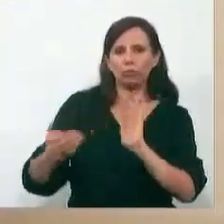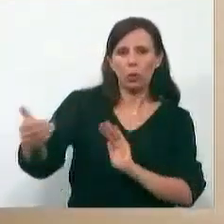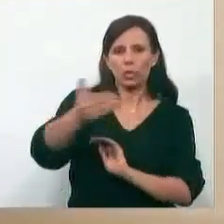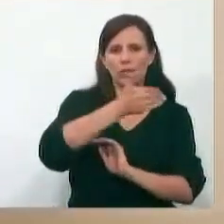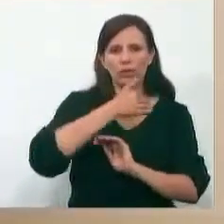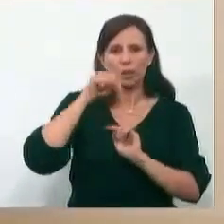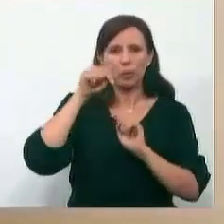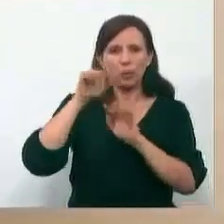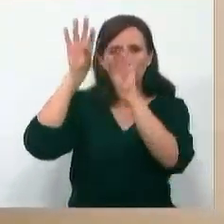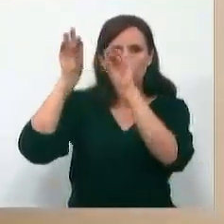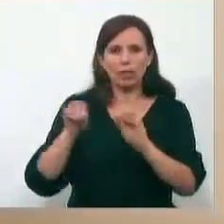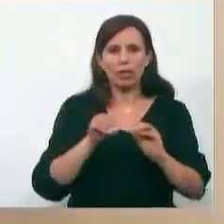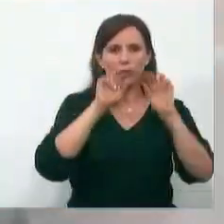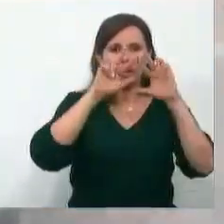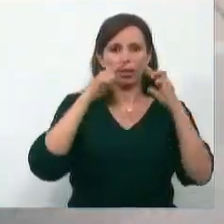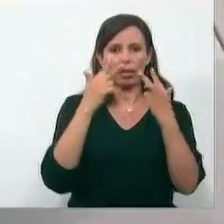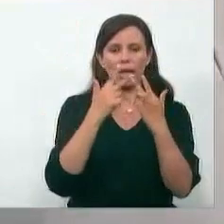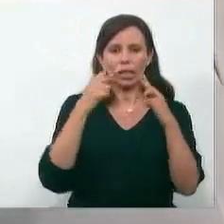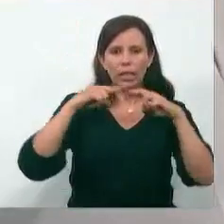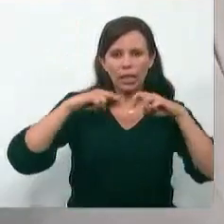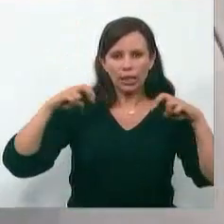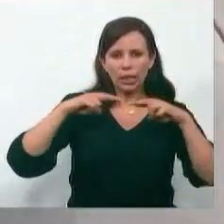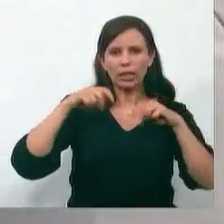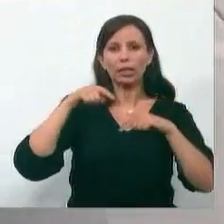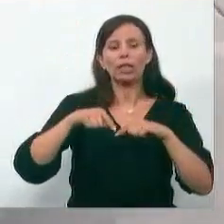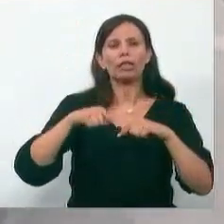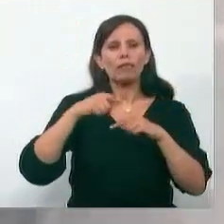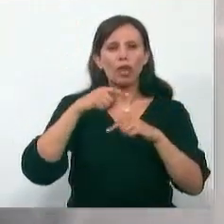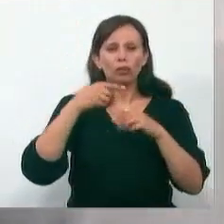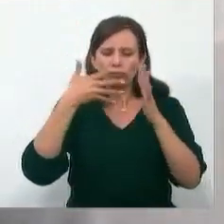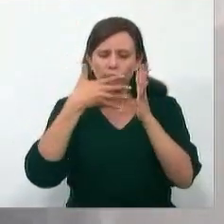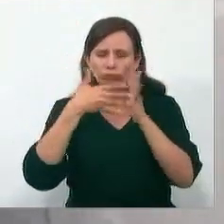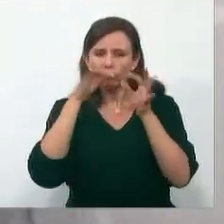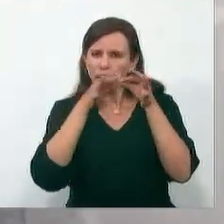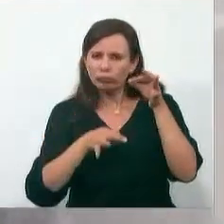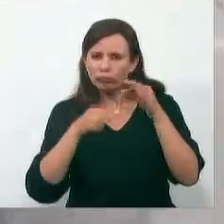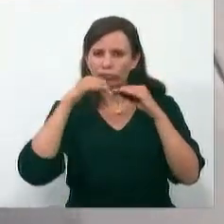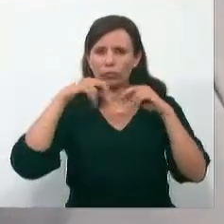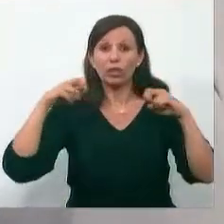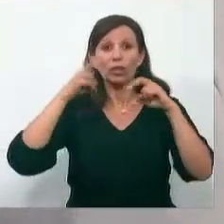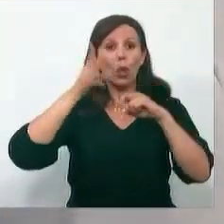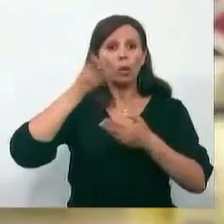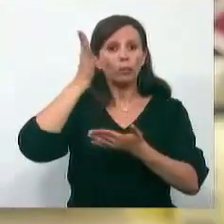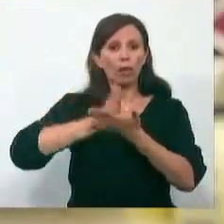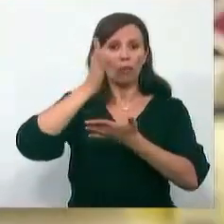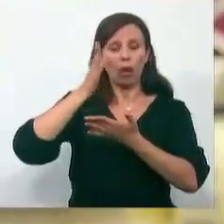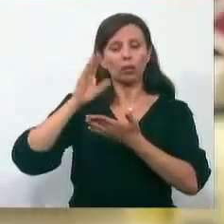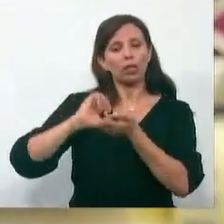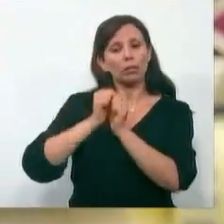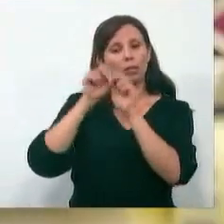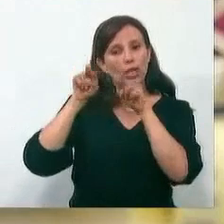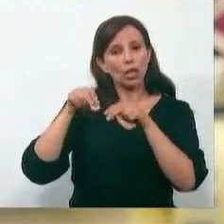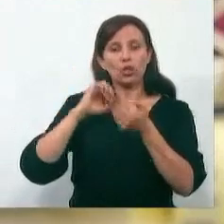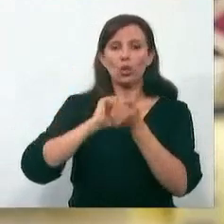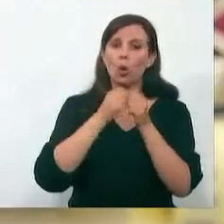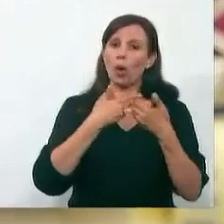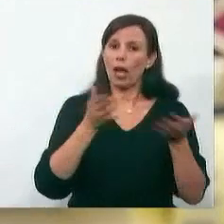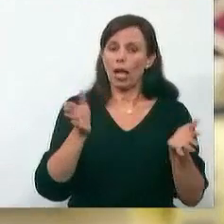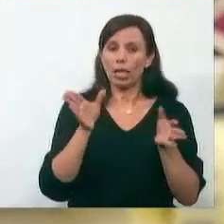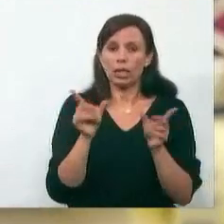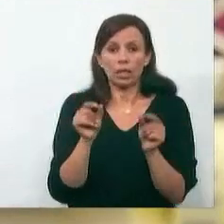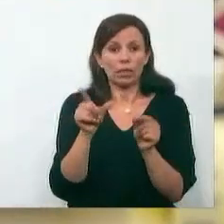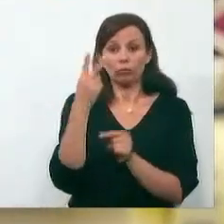analyzes the results and determines whether the patient has cancer. We had 2 patients that were totally healthy, non-smokers, not